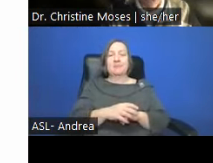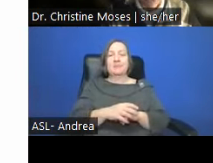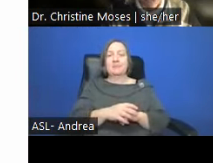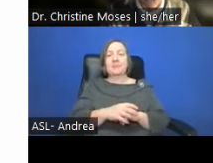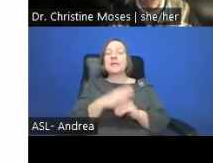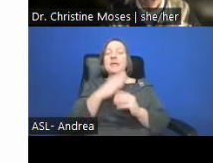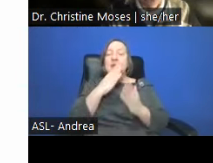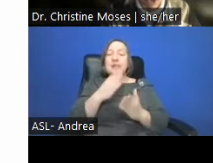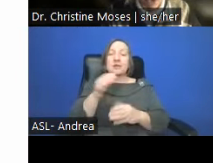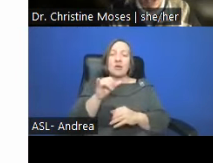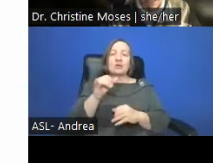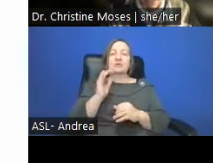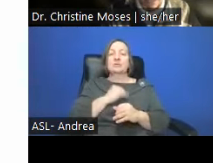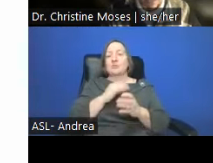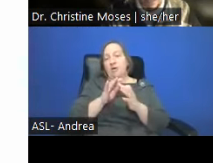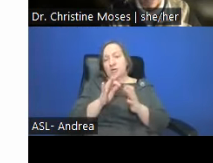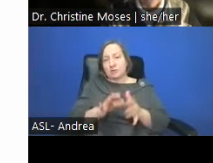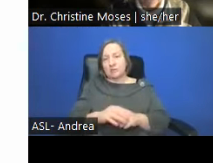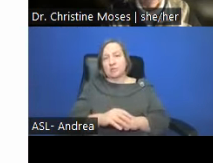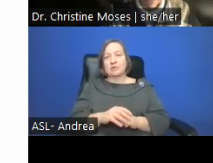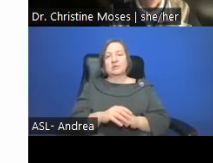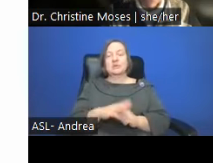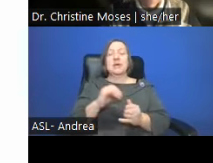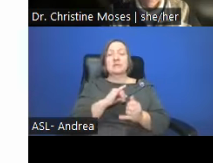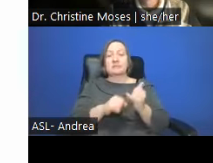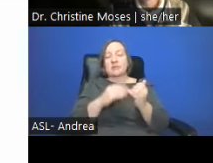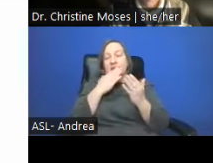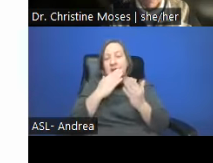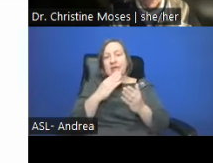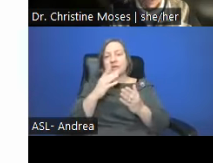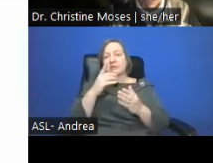Thank you also to our interpreters. And finally, thank you to the